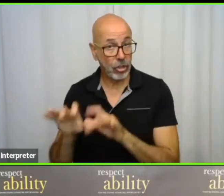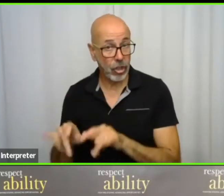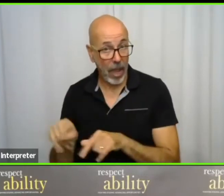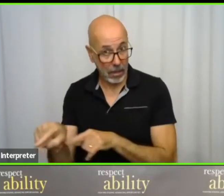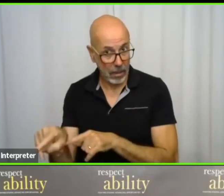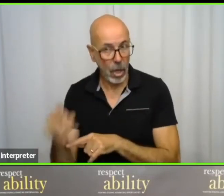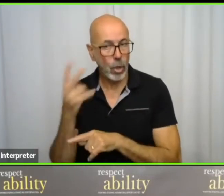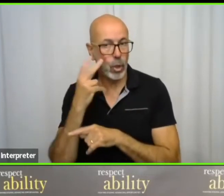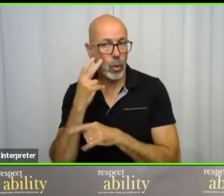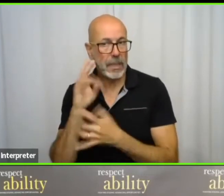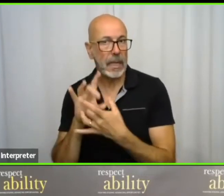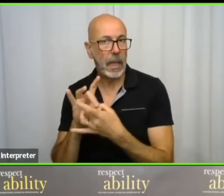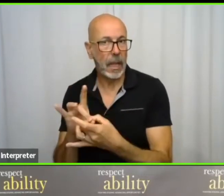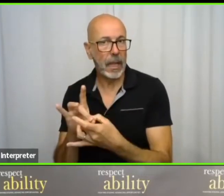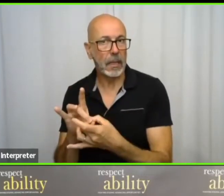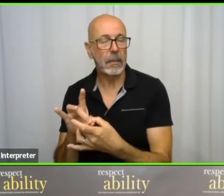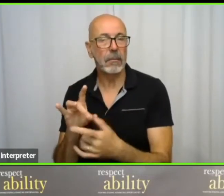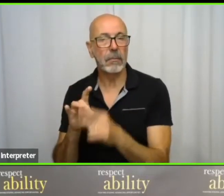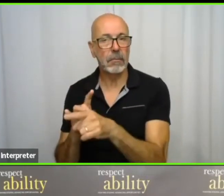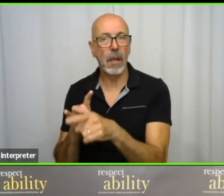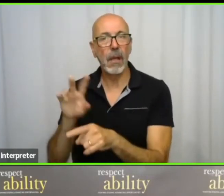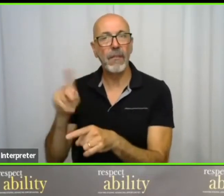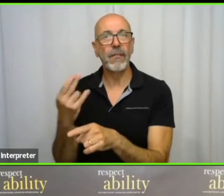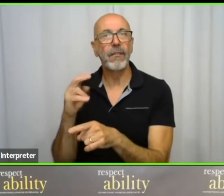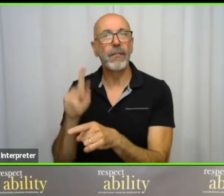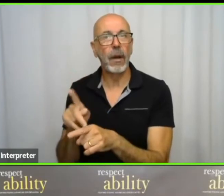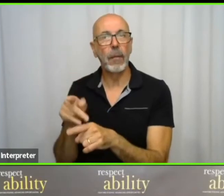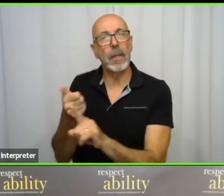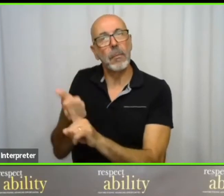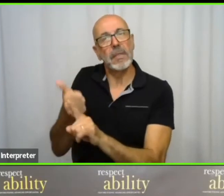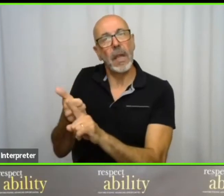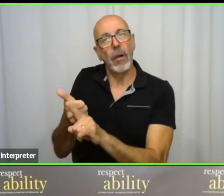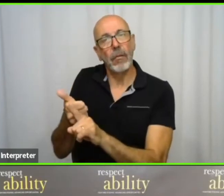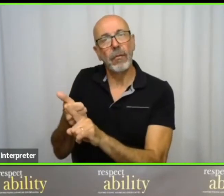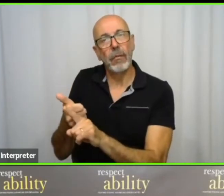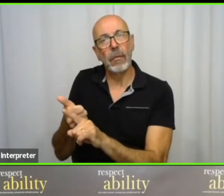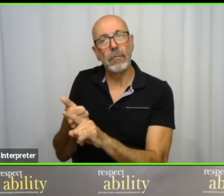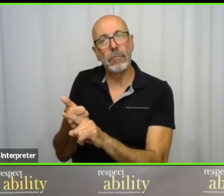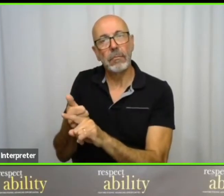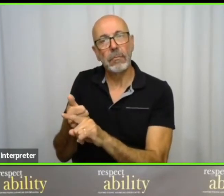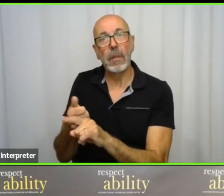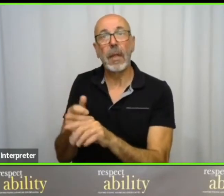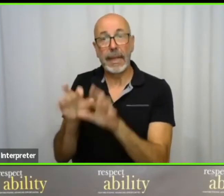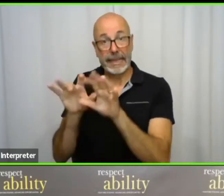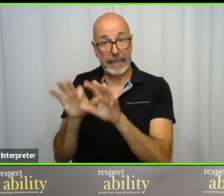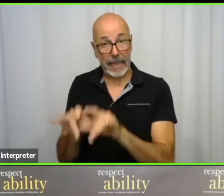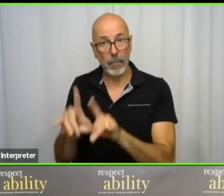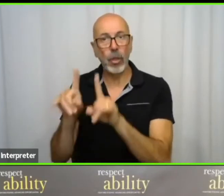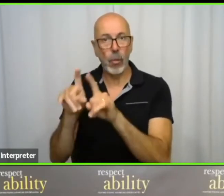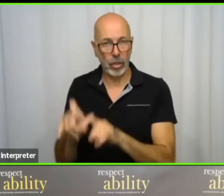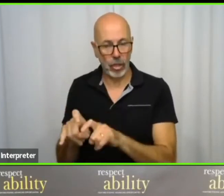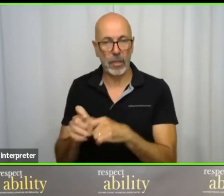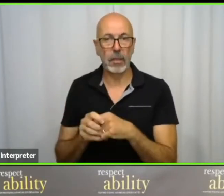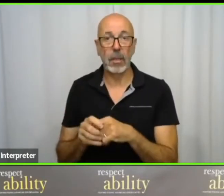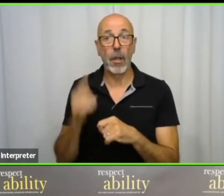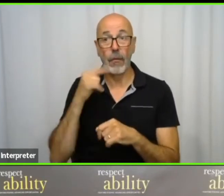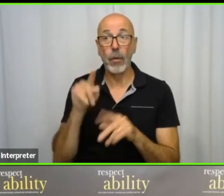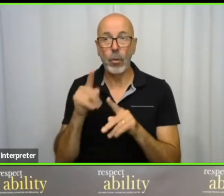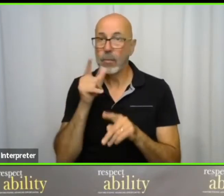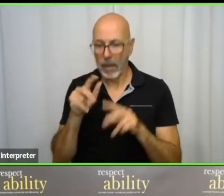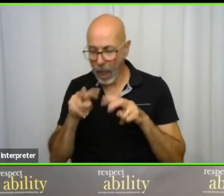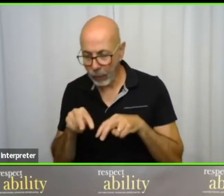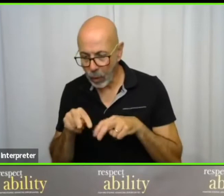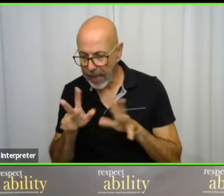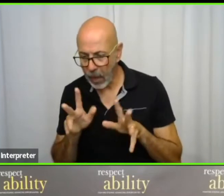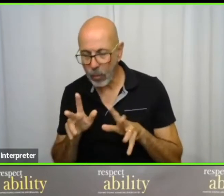seen a link where Philip put those actual questions in. And in fact, for those that hadn't looked down and don't want